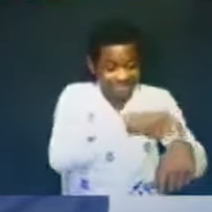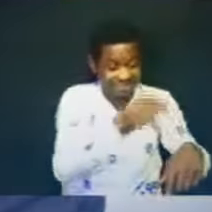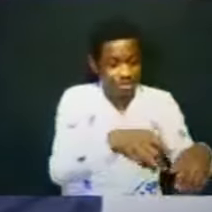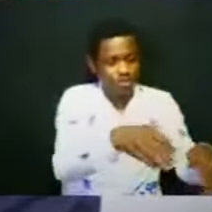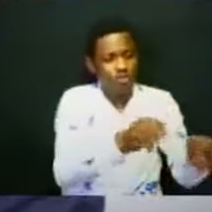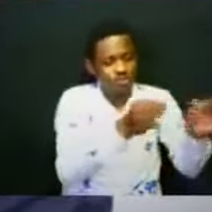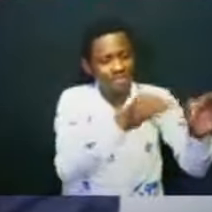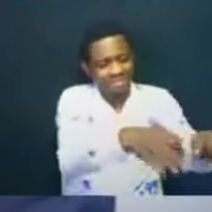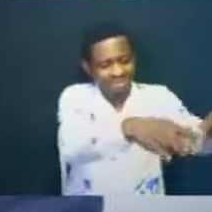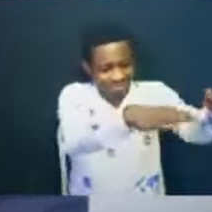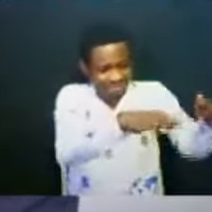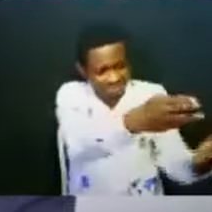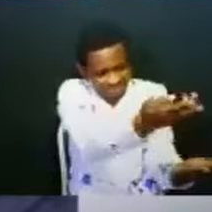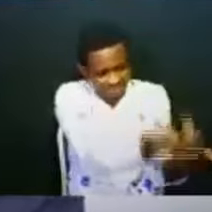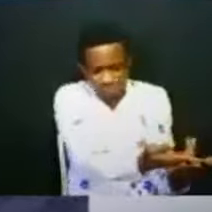corpse.